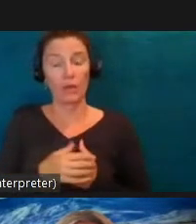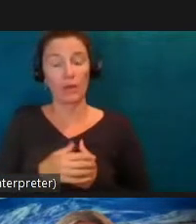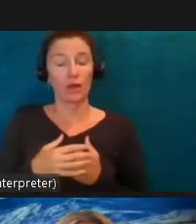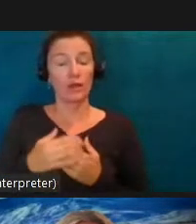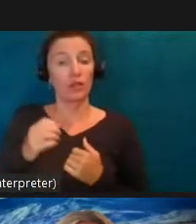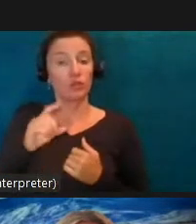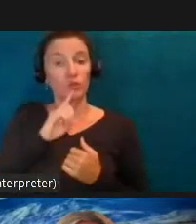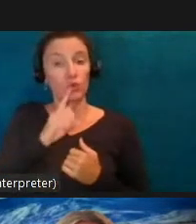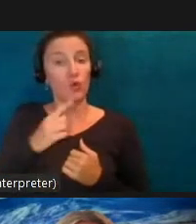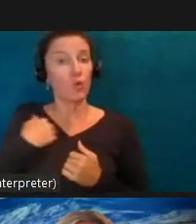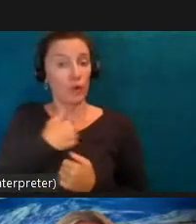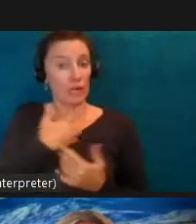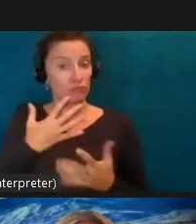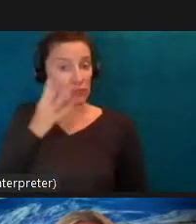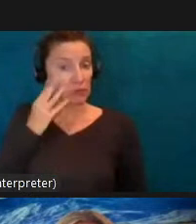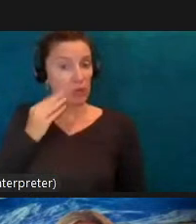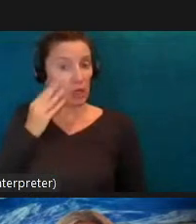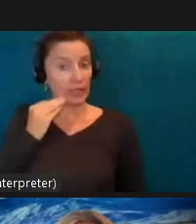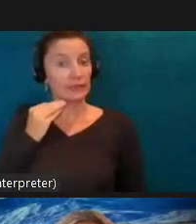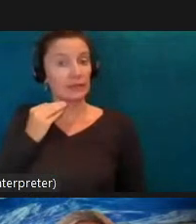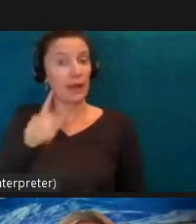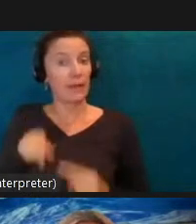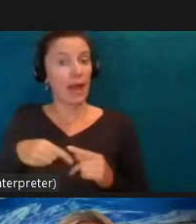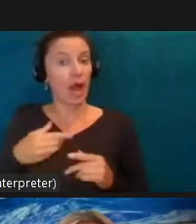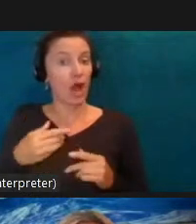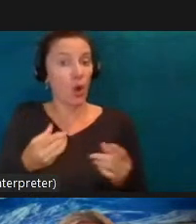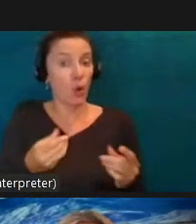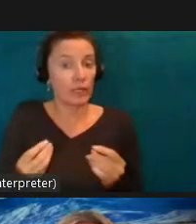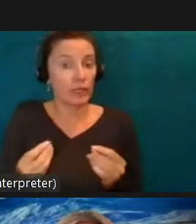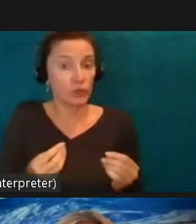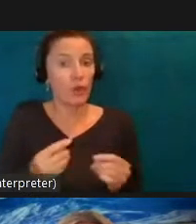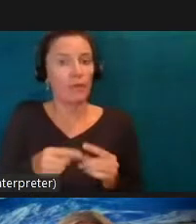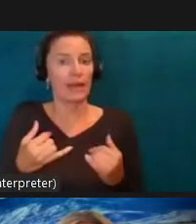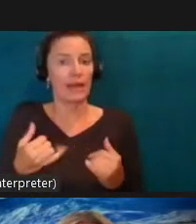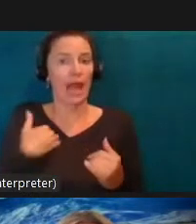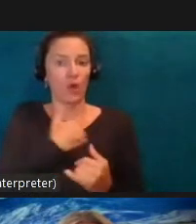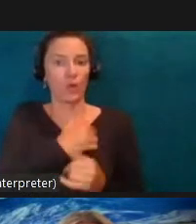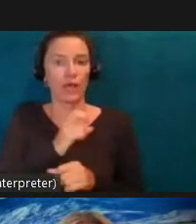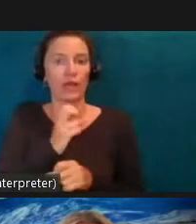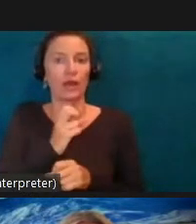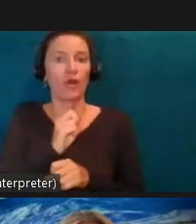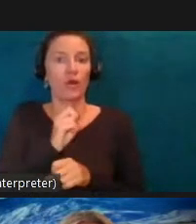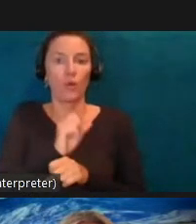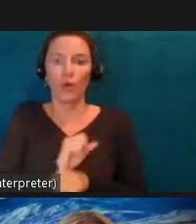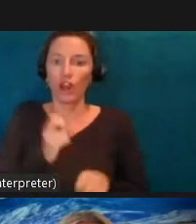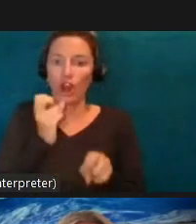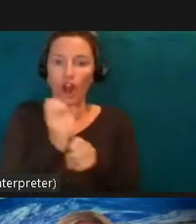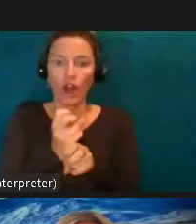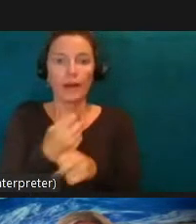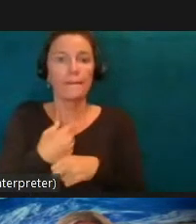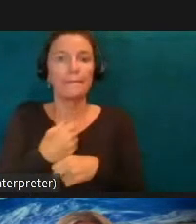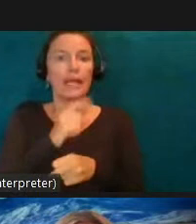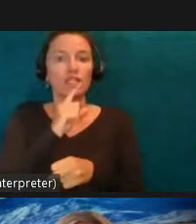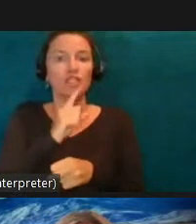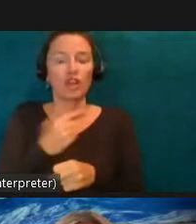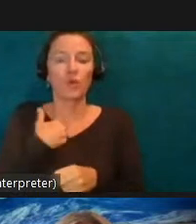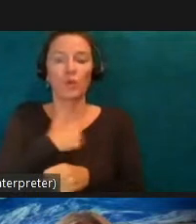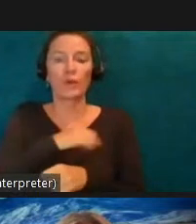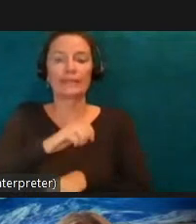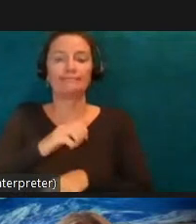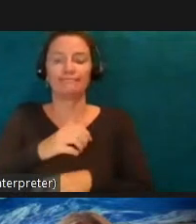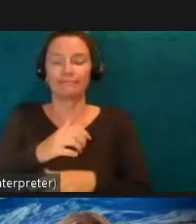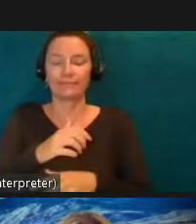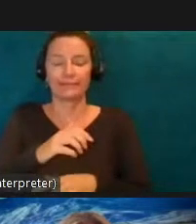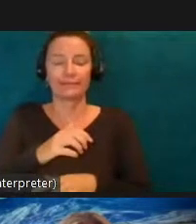this experience and we know what to do, we're now really working hard to ensure we can integrate all the COVID protections